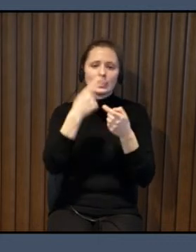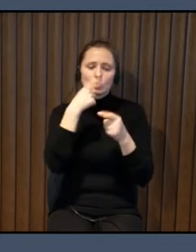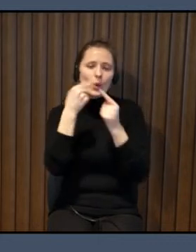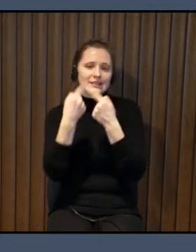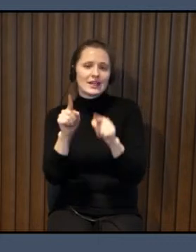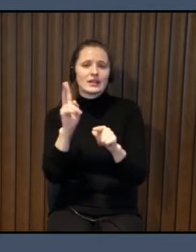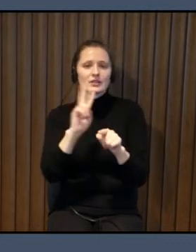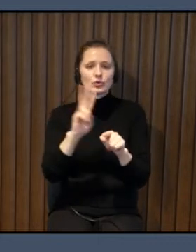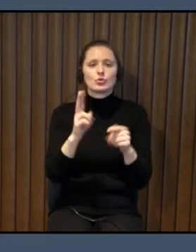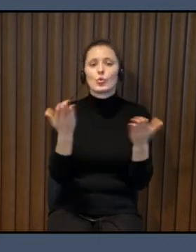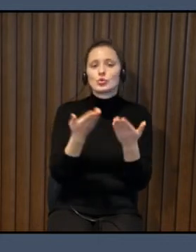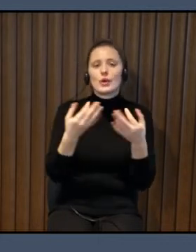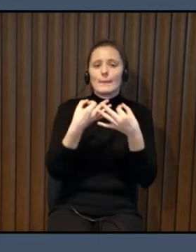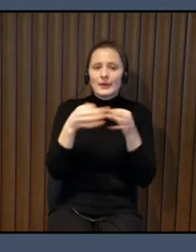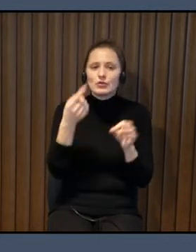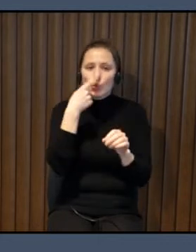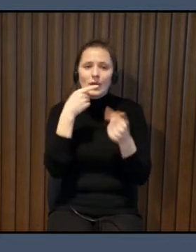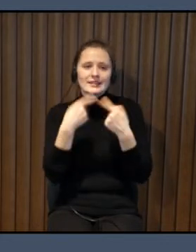to give